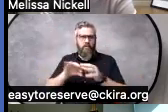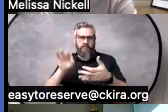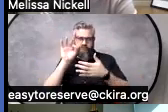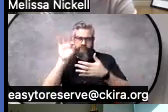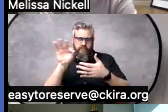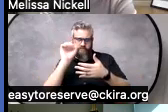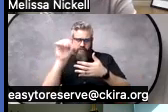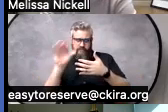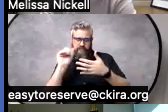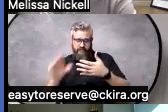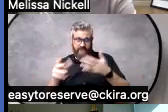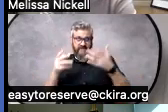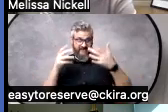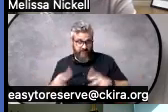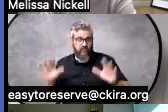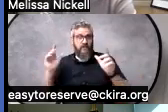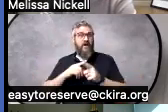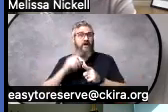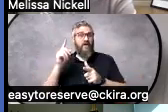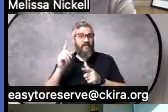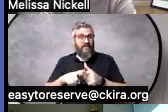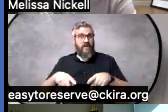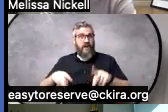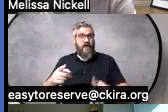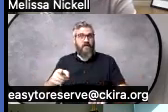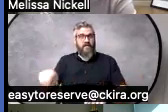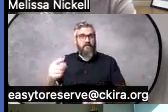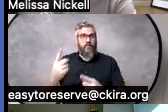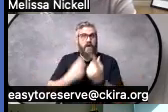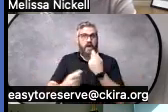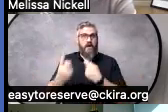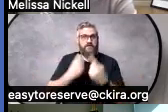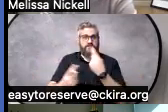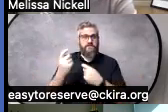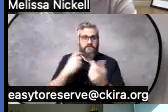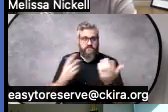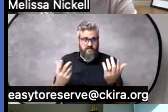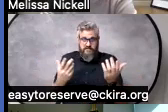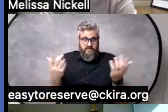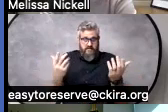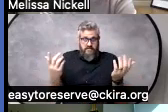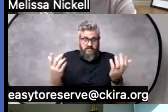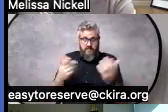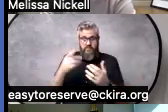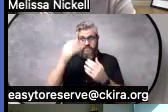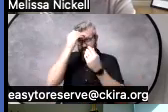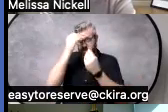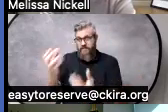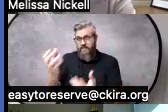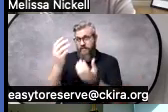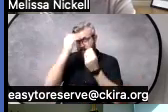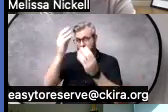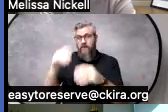then you're going to come back after you do that, allow them to ask you questions. And with whatever information you give them, you'll provide like